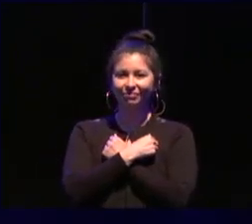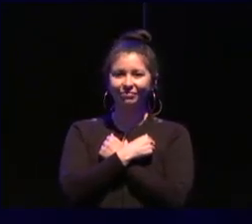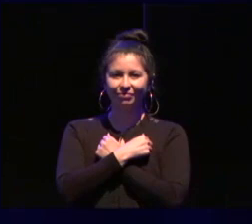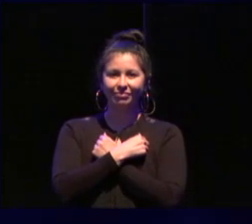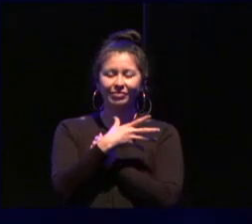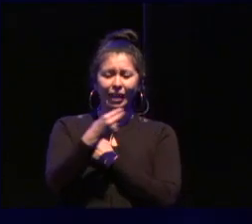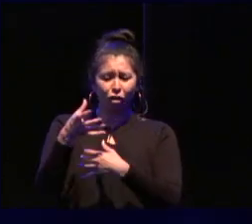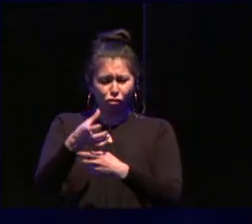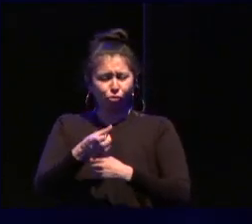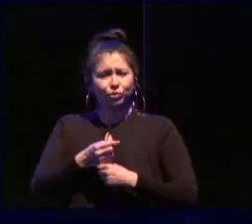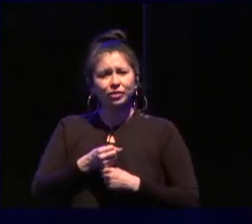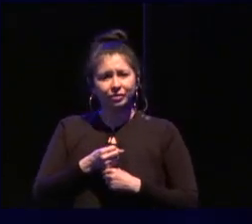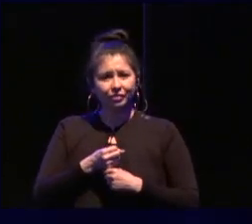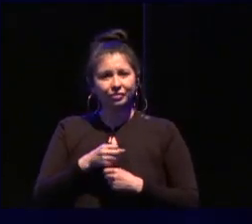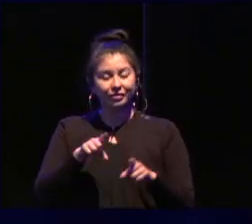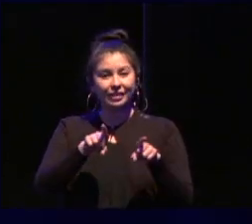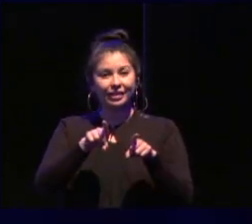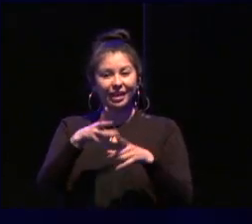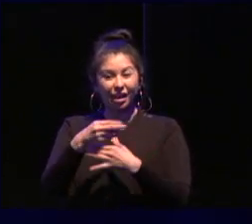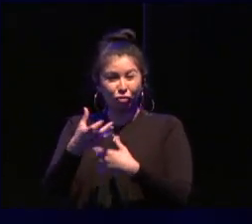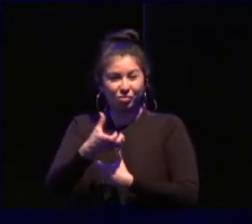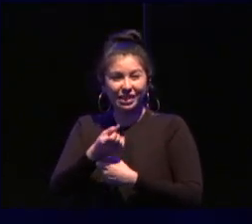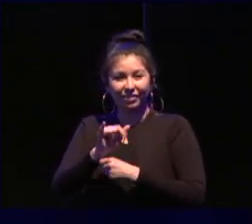love and receivers of